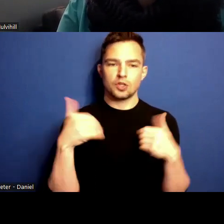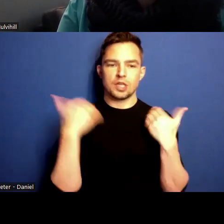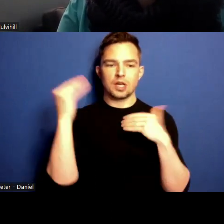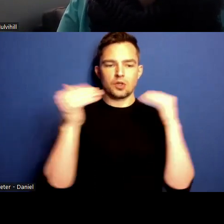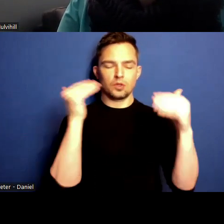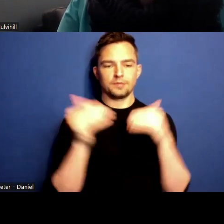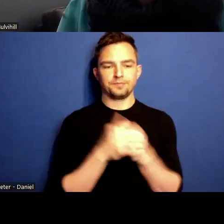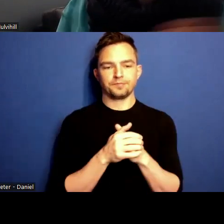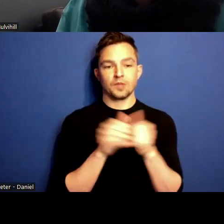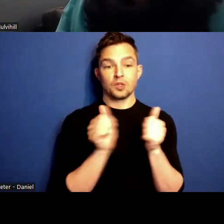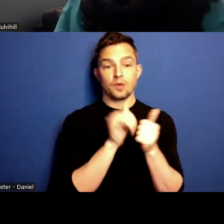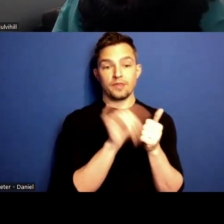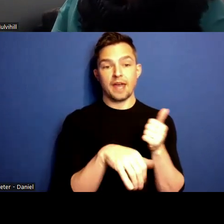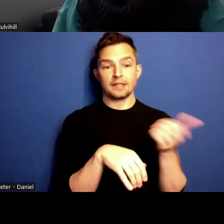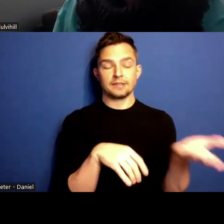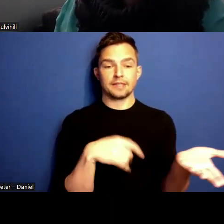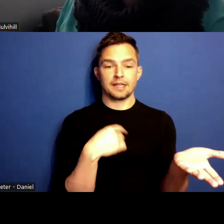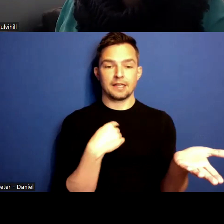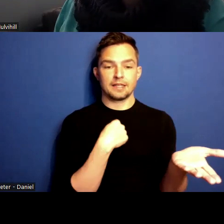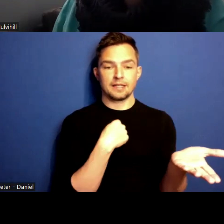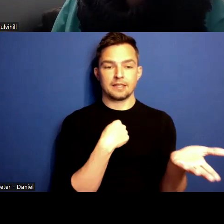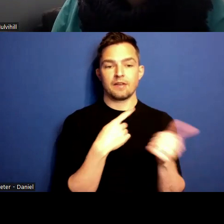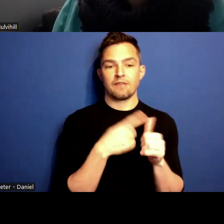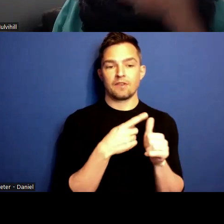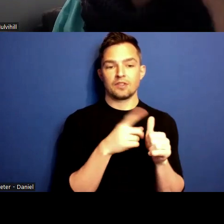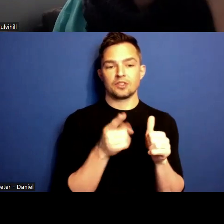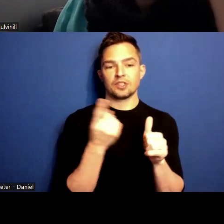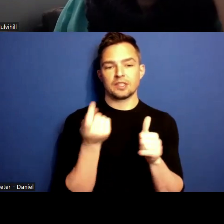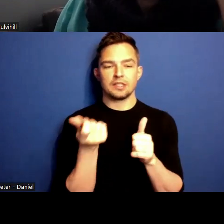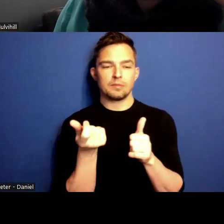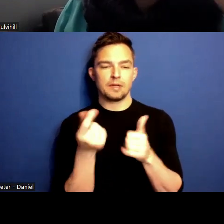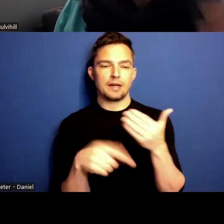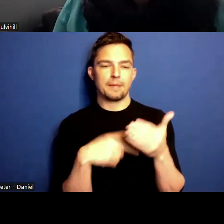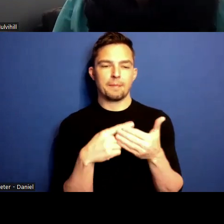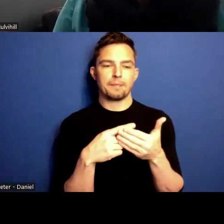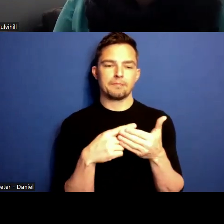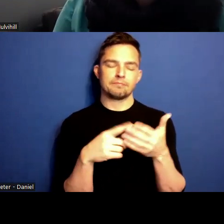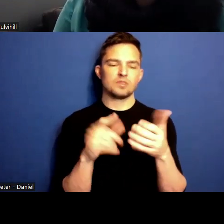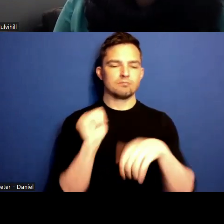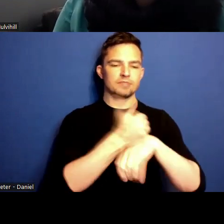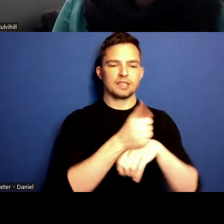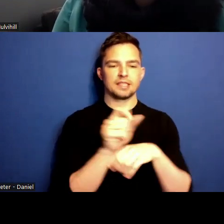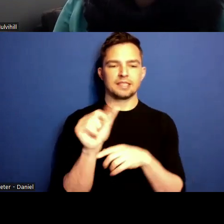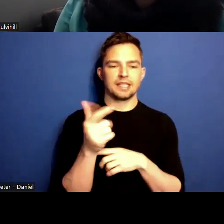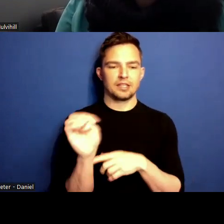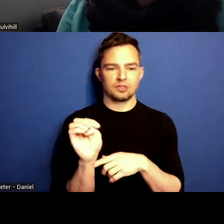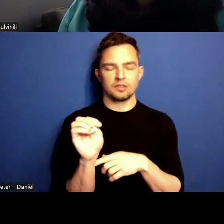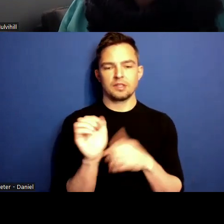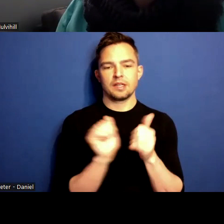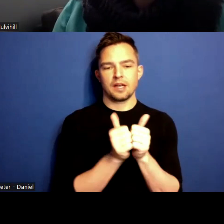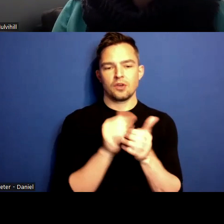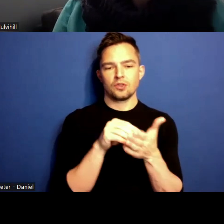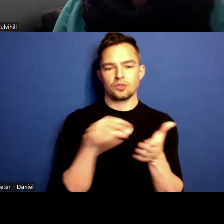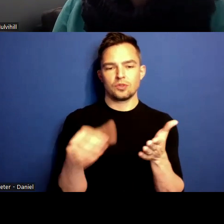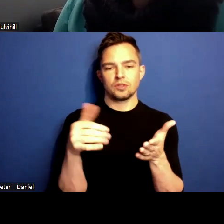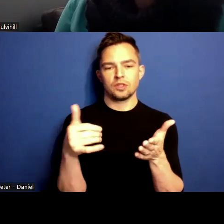So with that, first, just a little bit to set the stage around how students and youth are